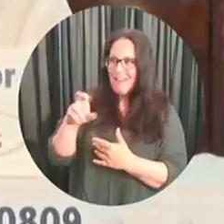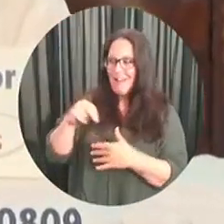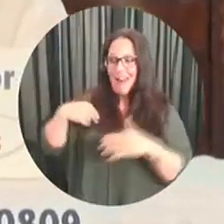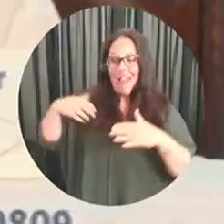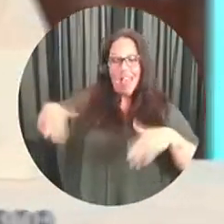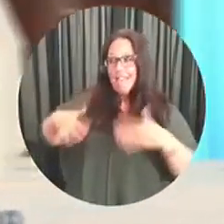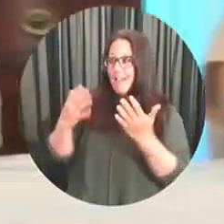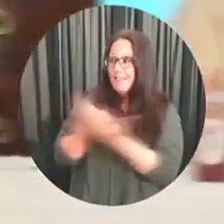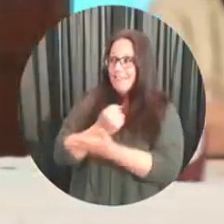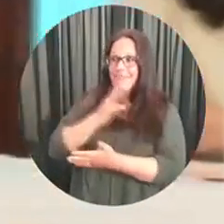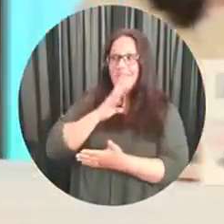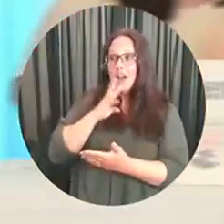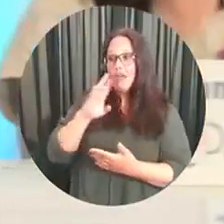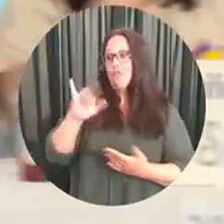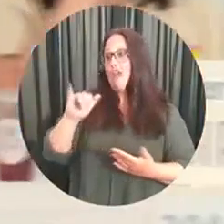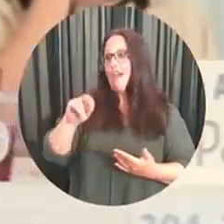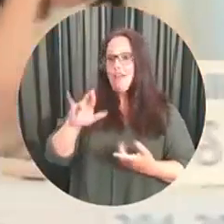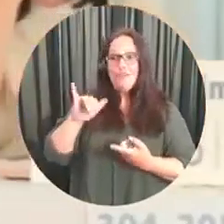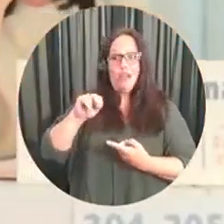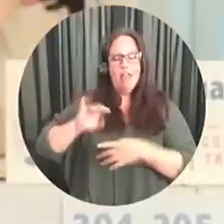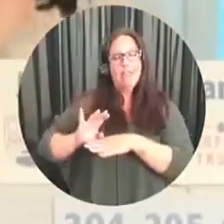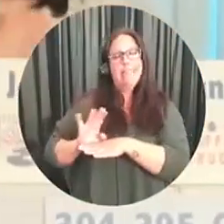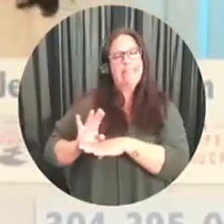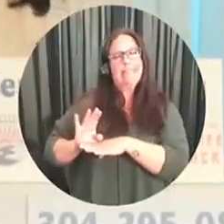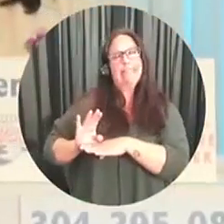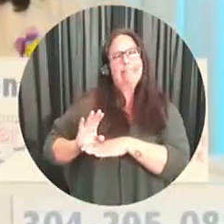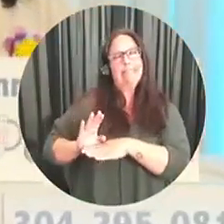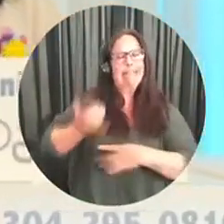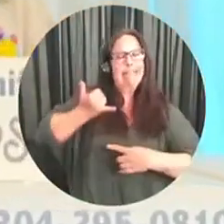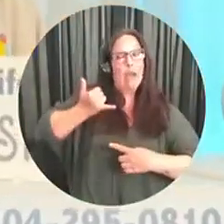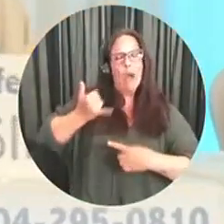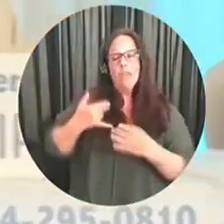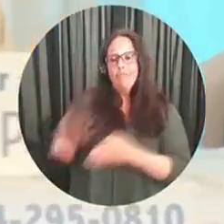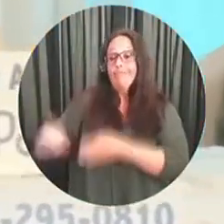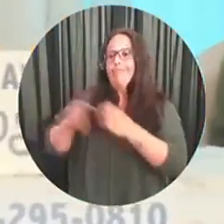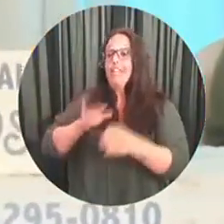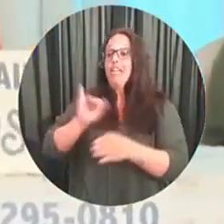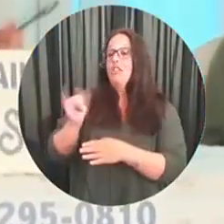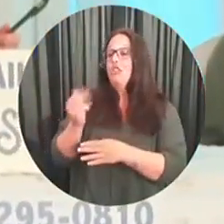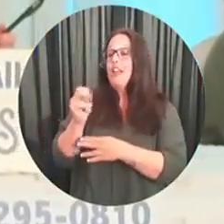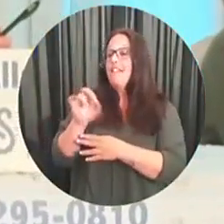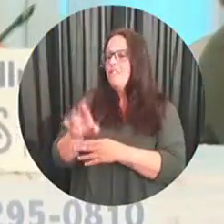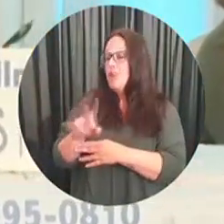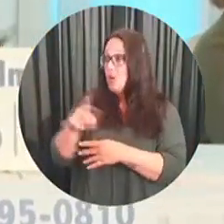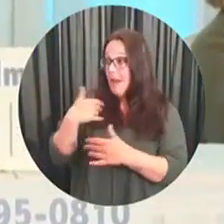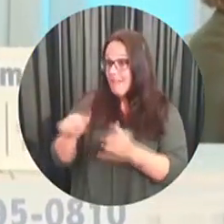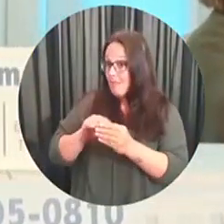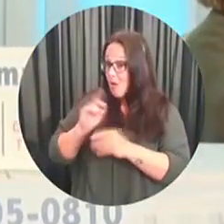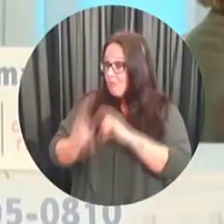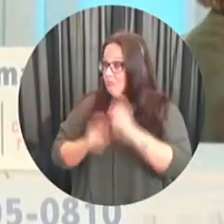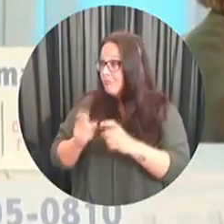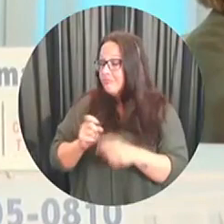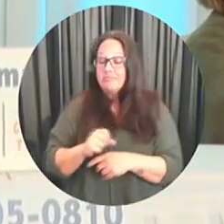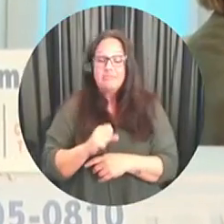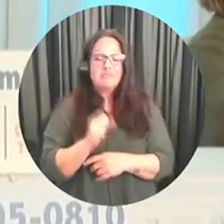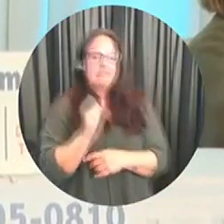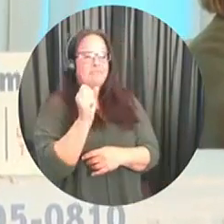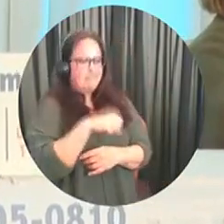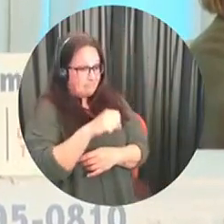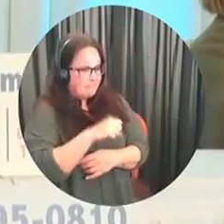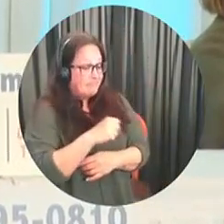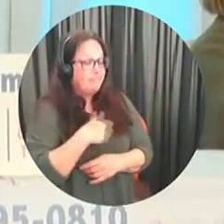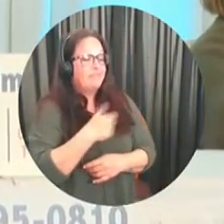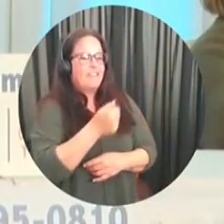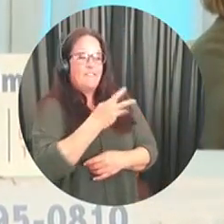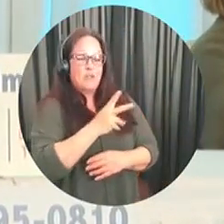phone yet because he is so busy, but I'll check in with Jennifer. Jennifer, do you have any more pledges? Actually, I just gave the last one. I didn't get their name. I'm